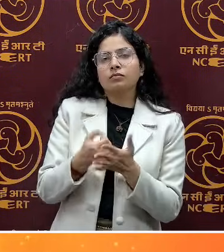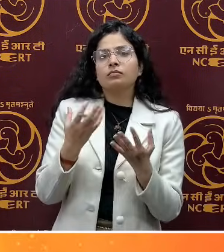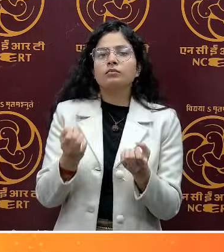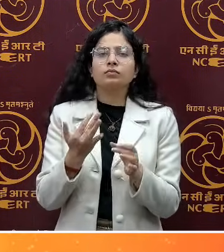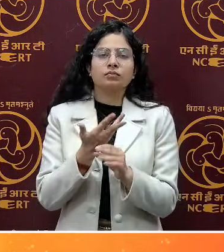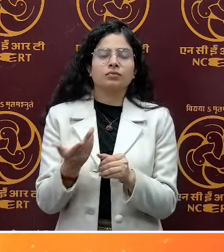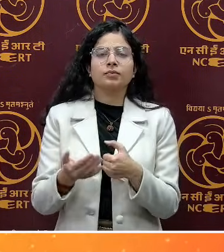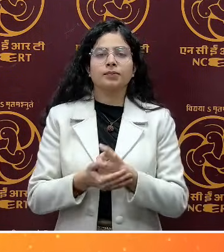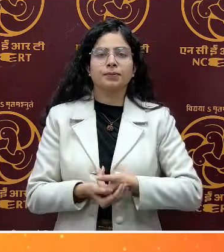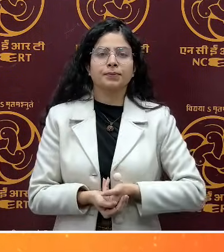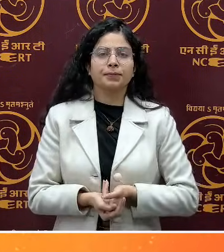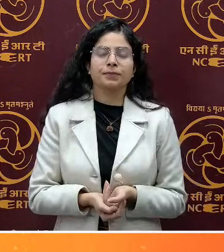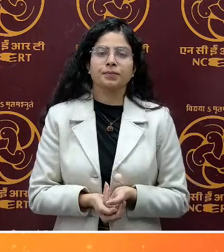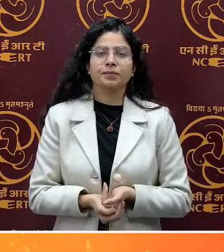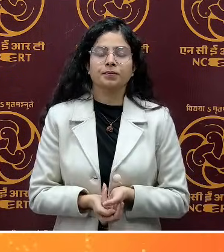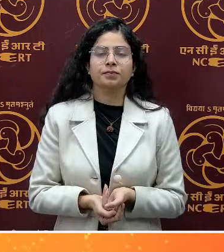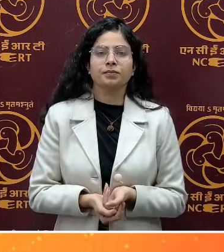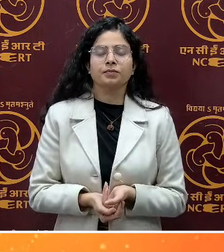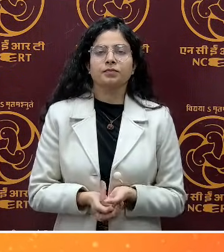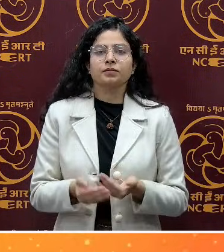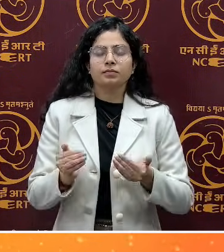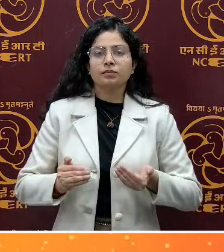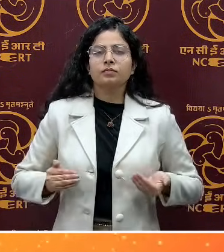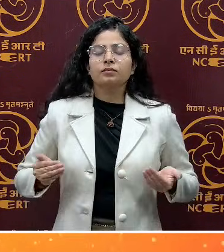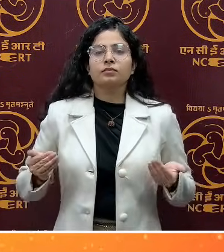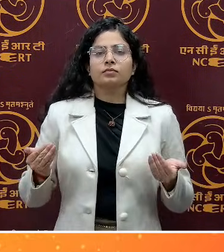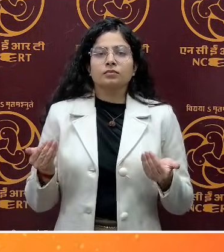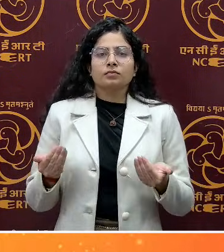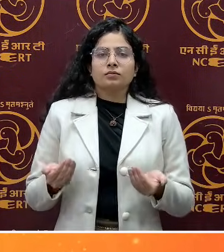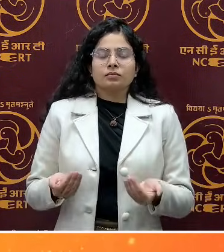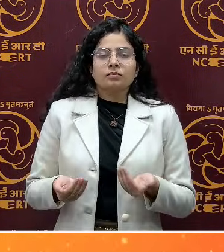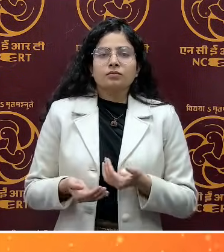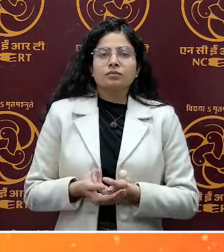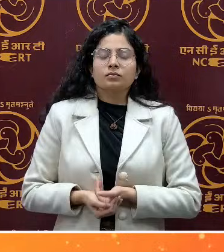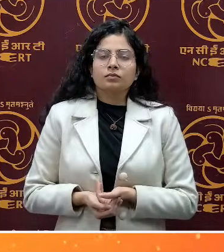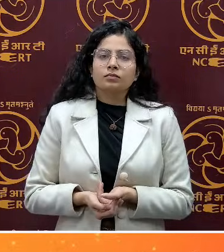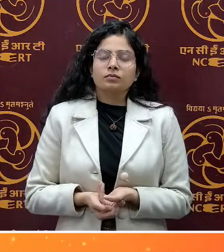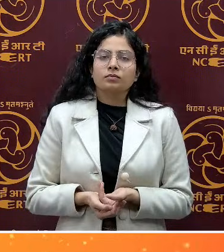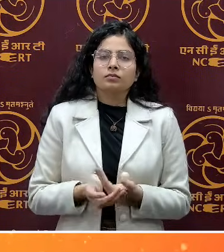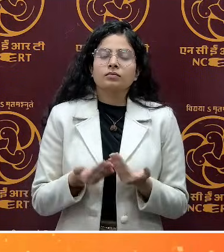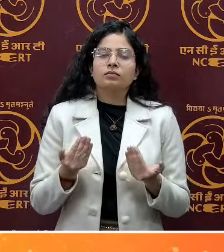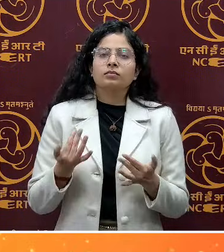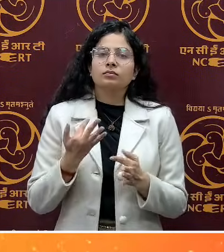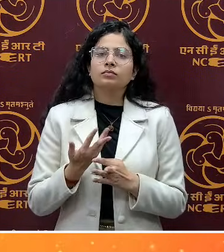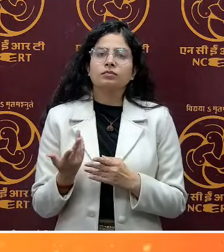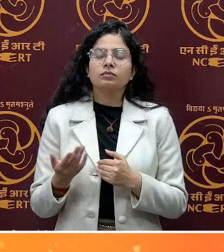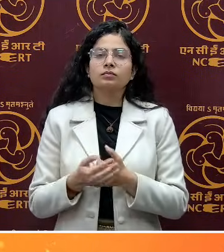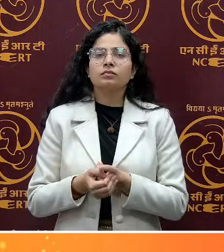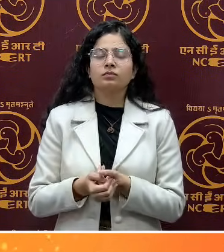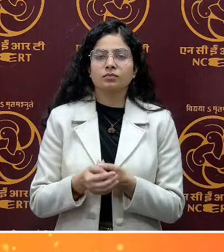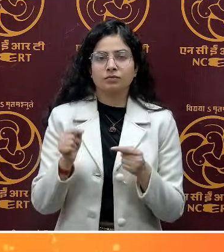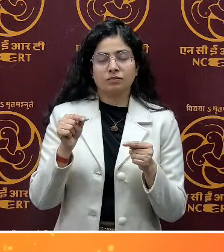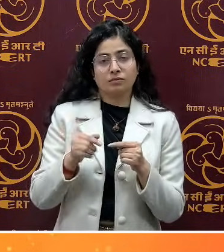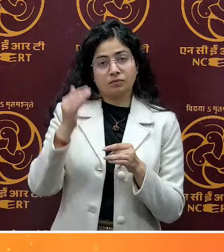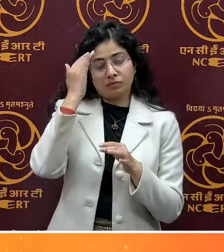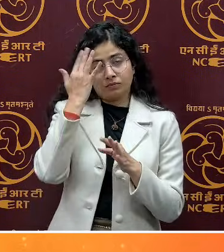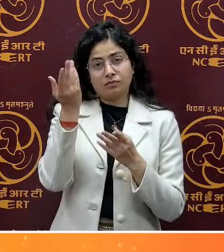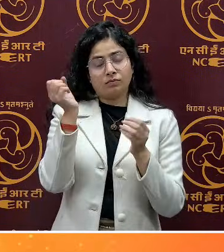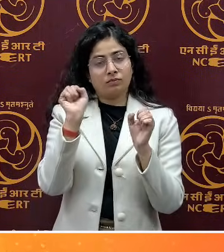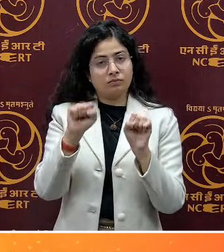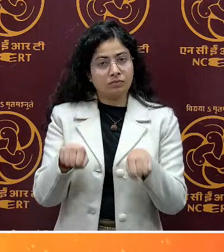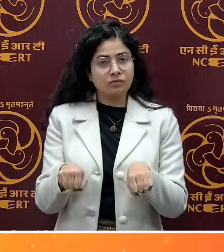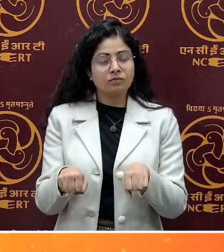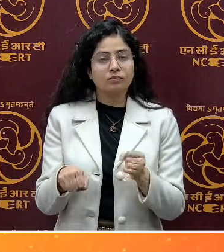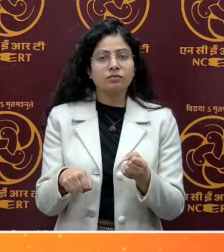needs, right? Now further moving that, now we have this information that yes, they